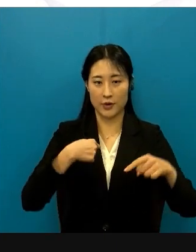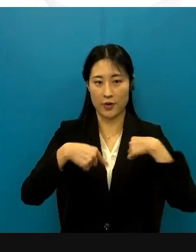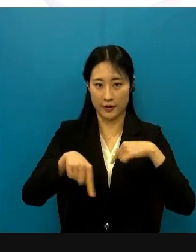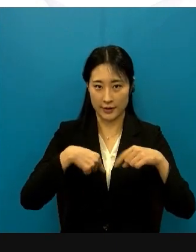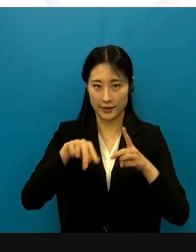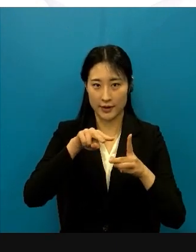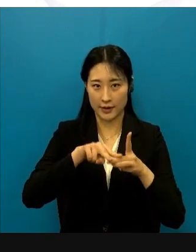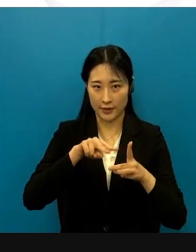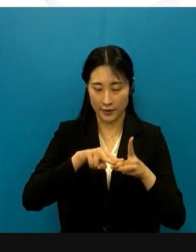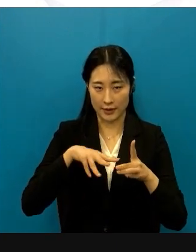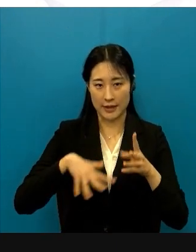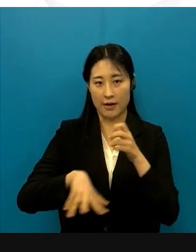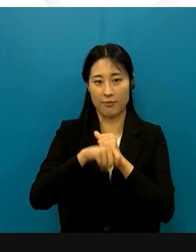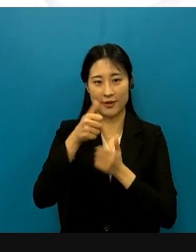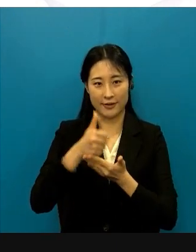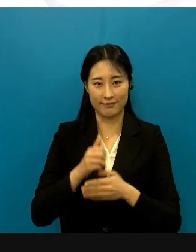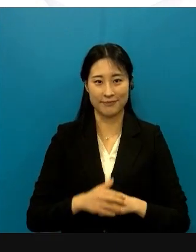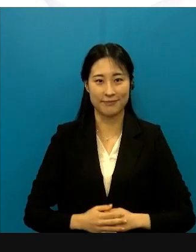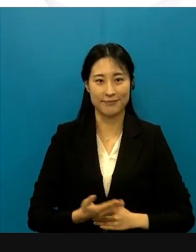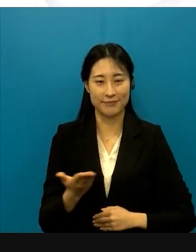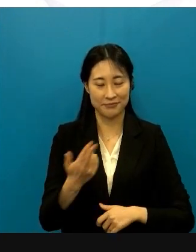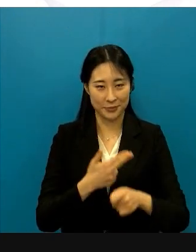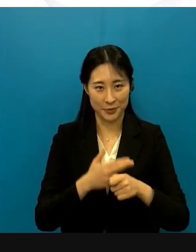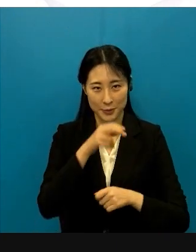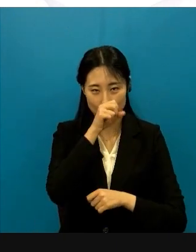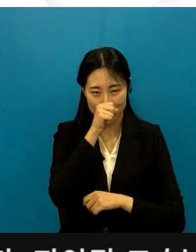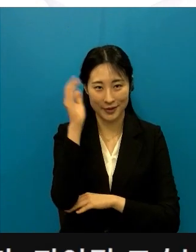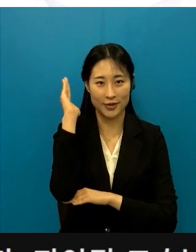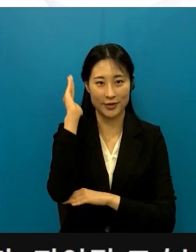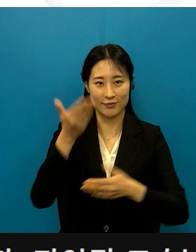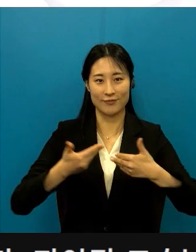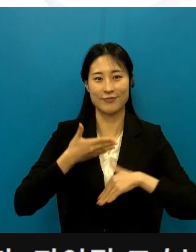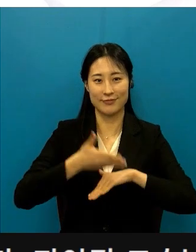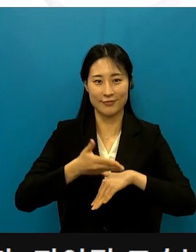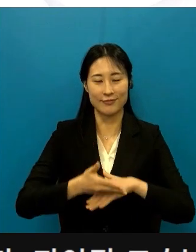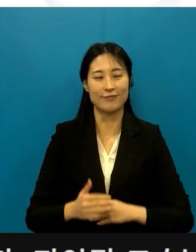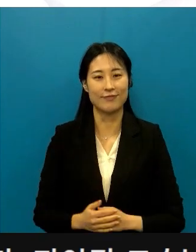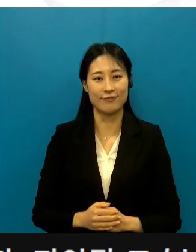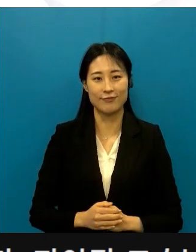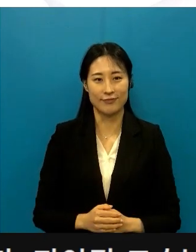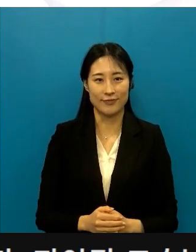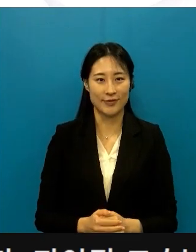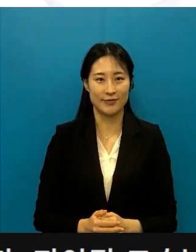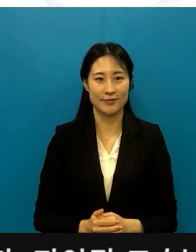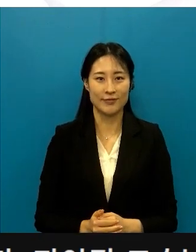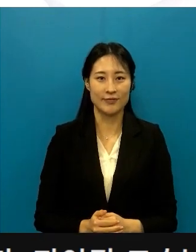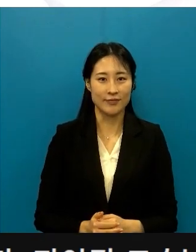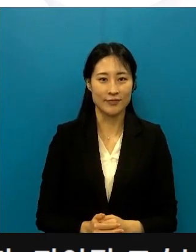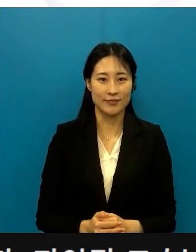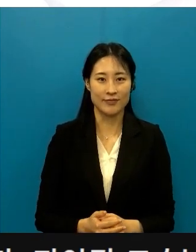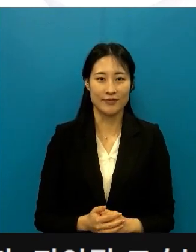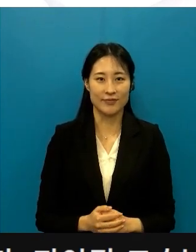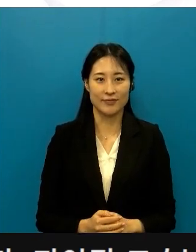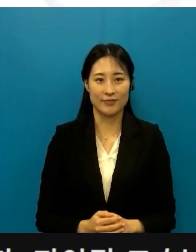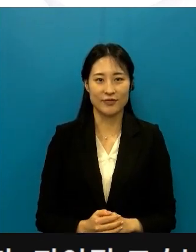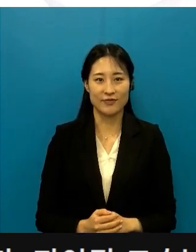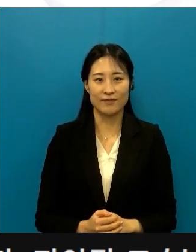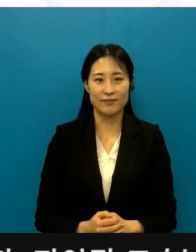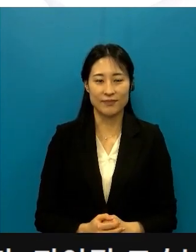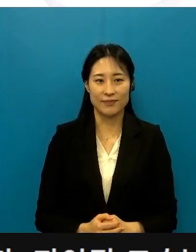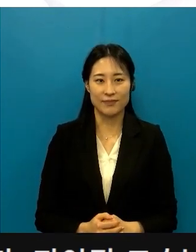interesting presentation. So we learned a lot about the practice or legal framework at the European Union